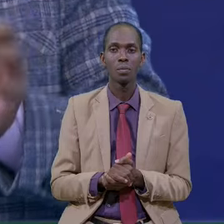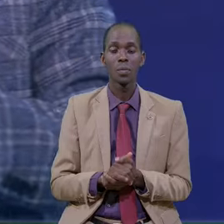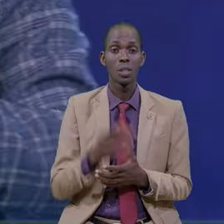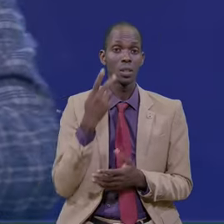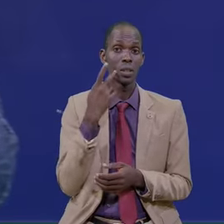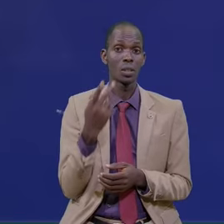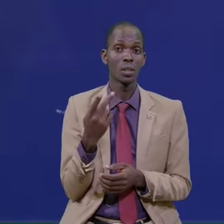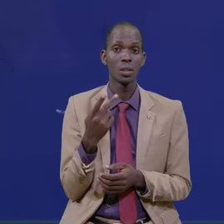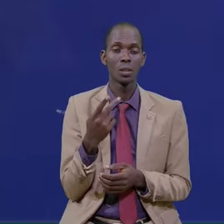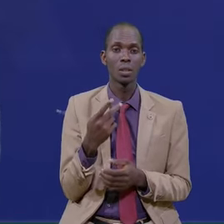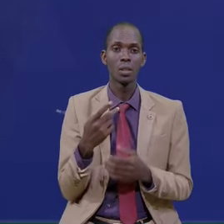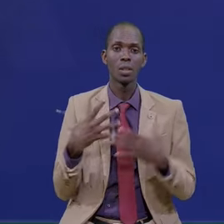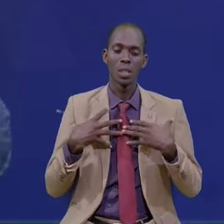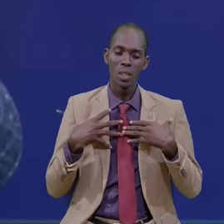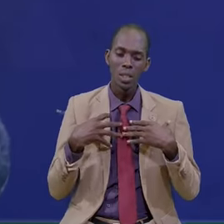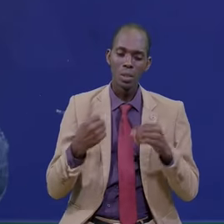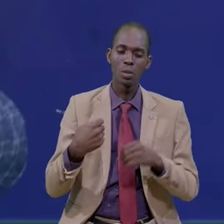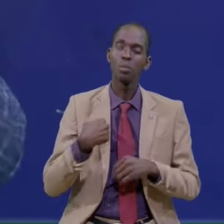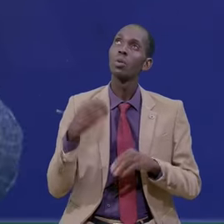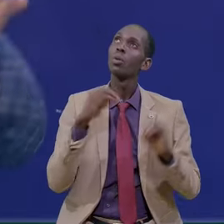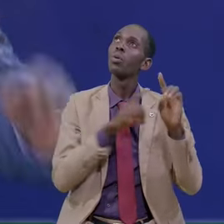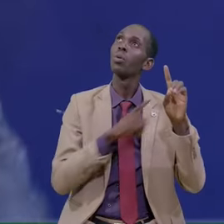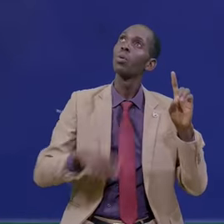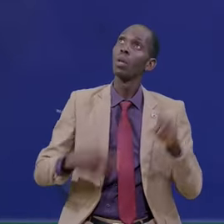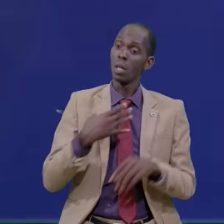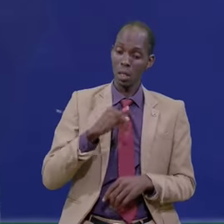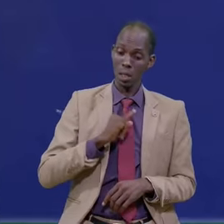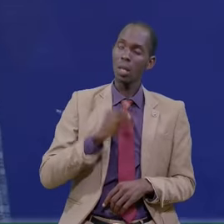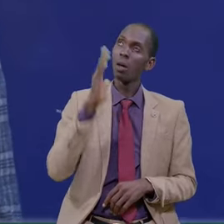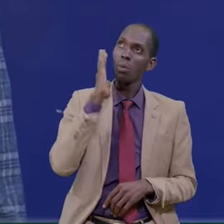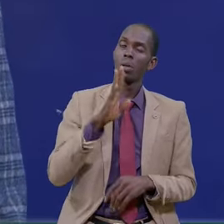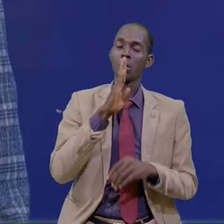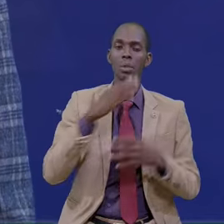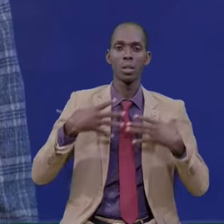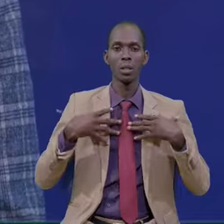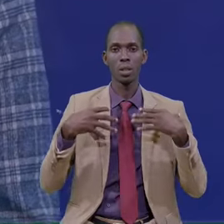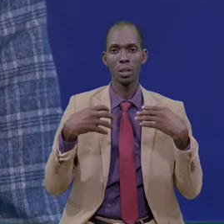this Heal Me Oh Lord and I shall be healed